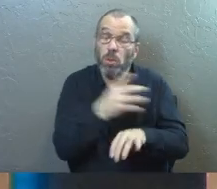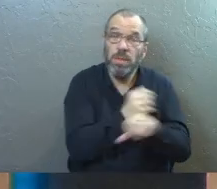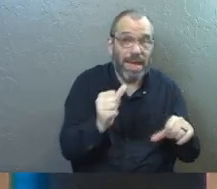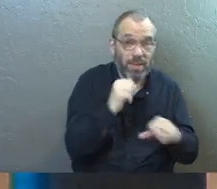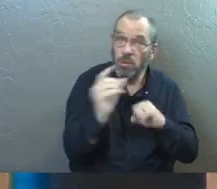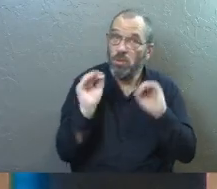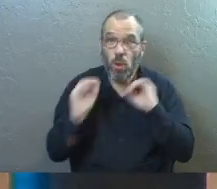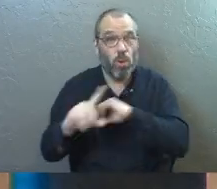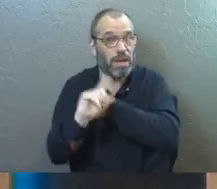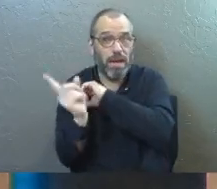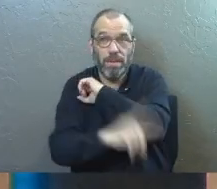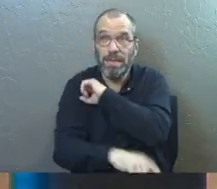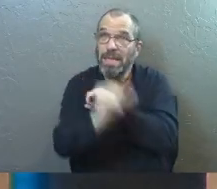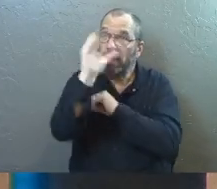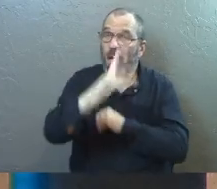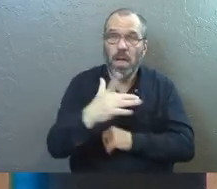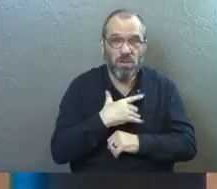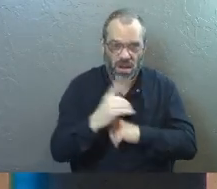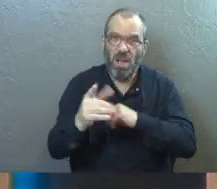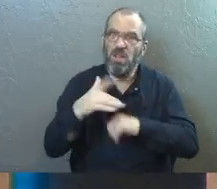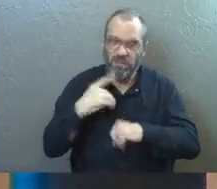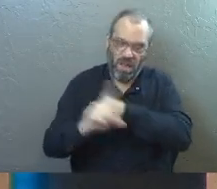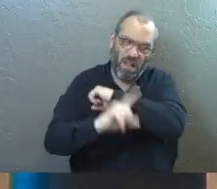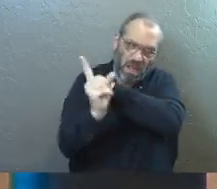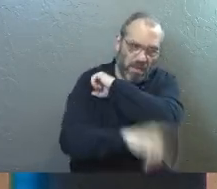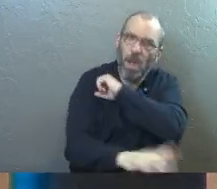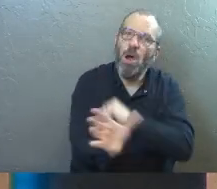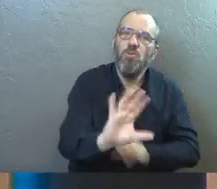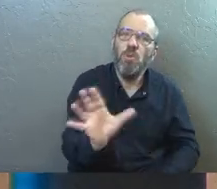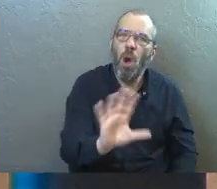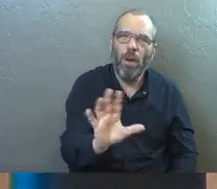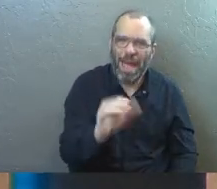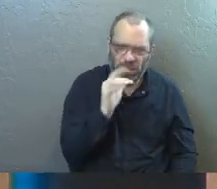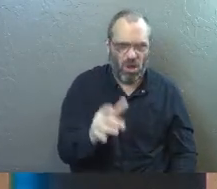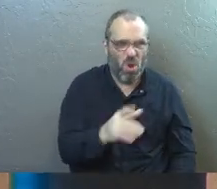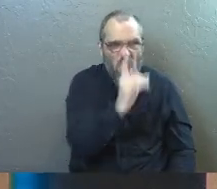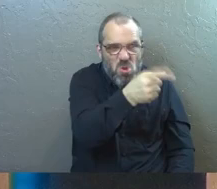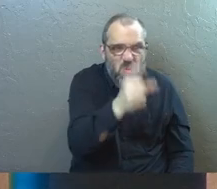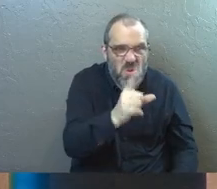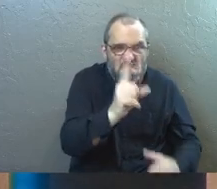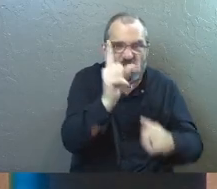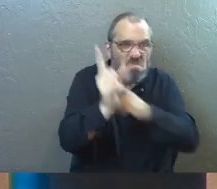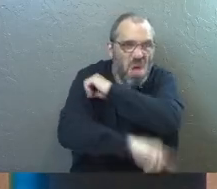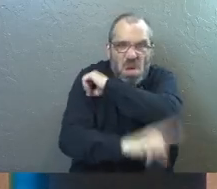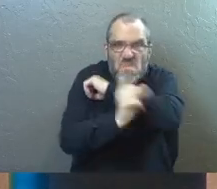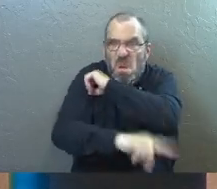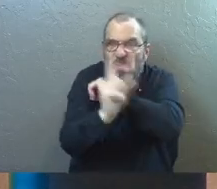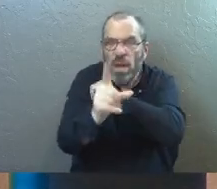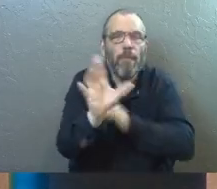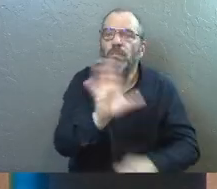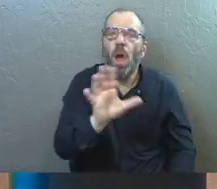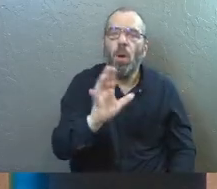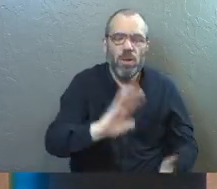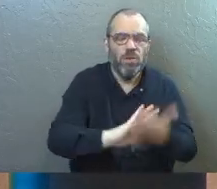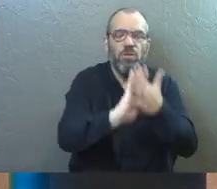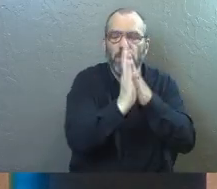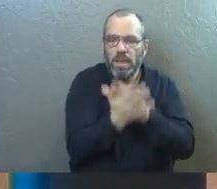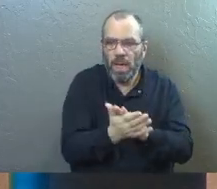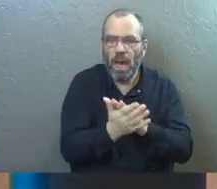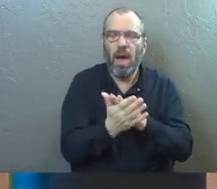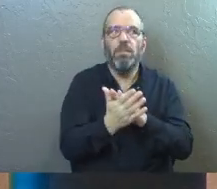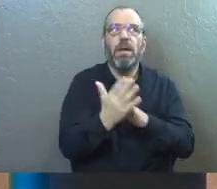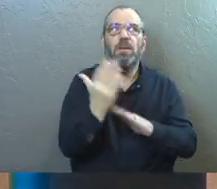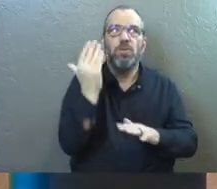Jesus. That is not God's heart for us. That's not the goal ever. And we shouldn't push each other to feel that at all either, but to become and